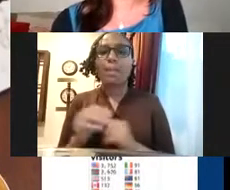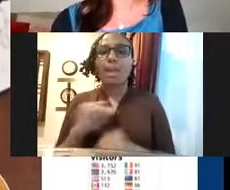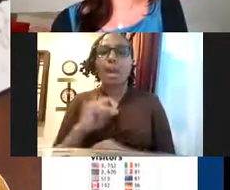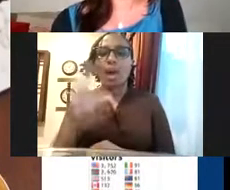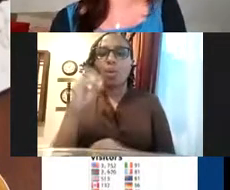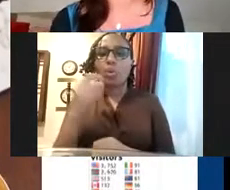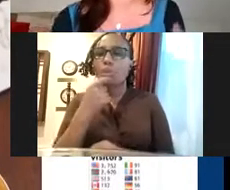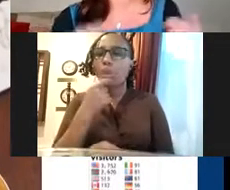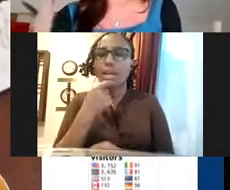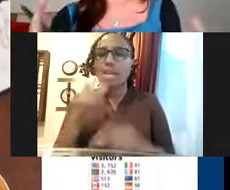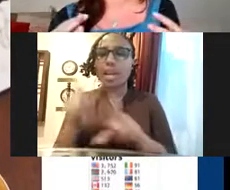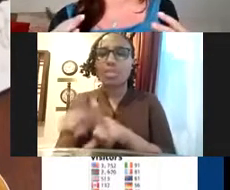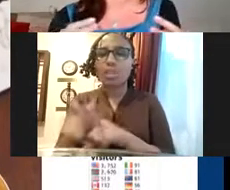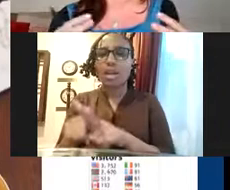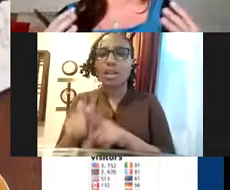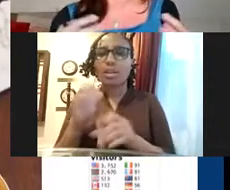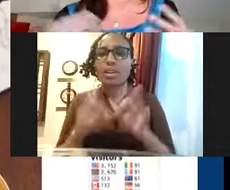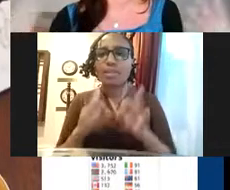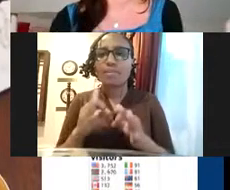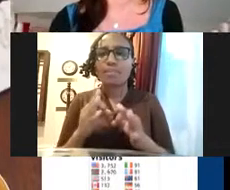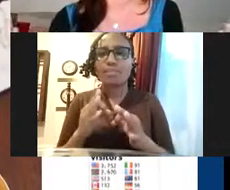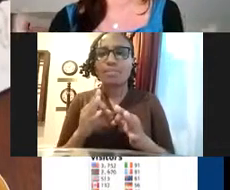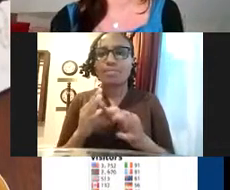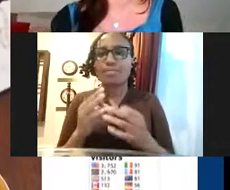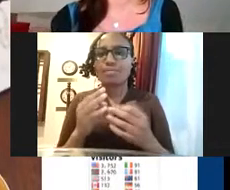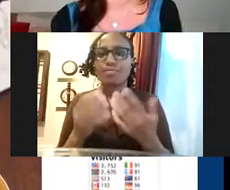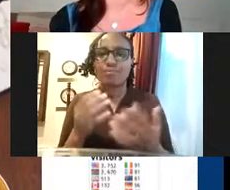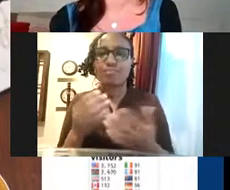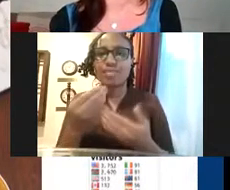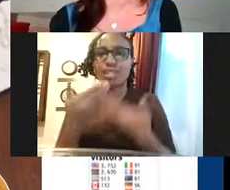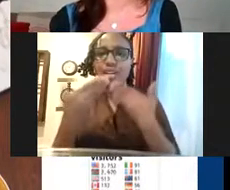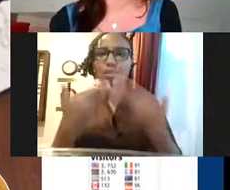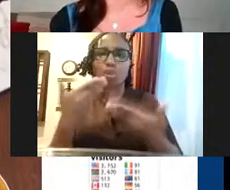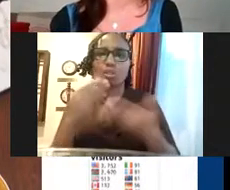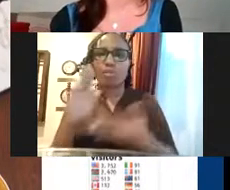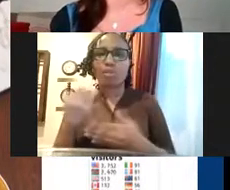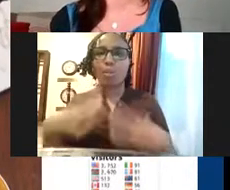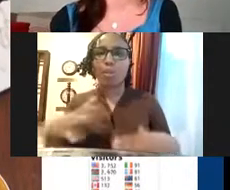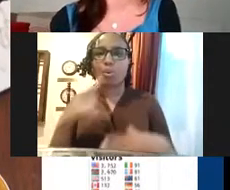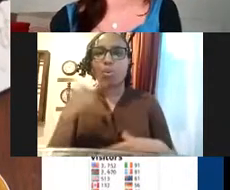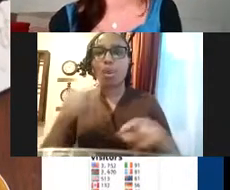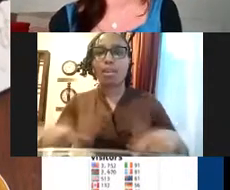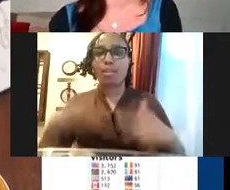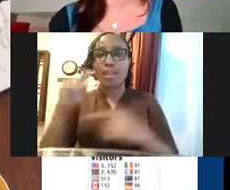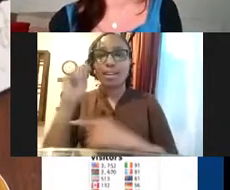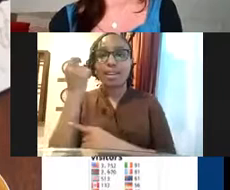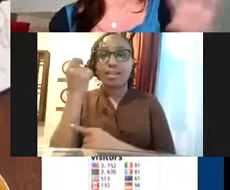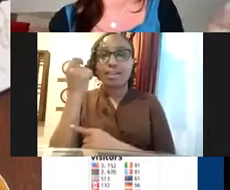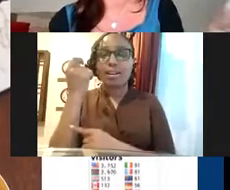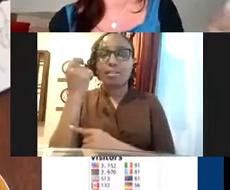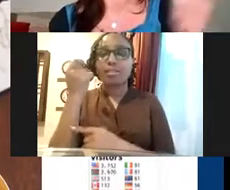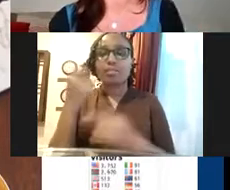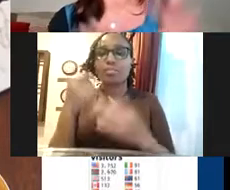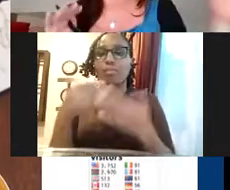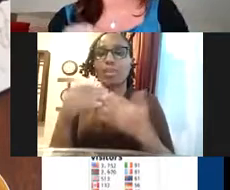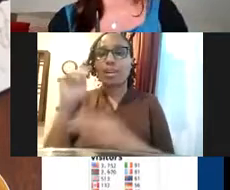well if you've noticed a difference in the responses from people who are living in Kenya, whether that, you know, Kenyan nationals